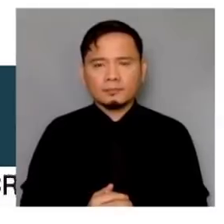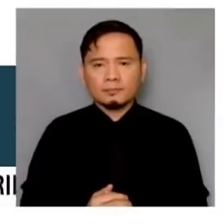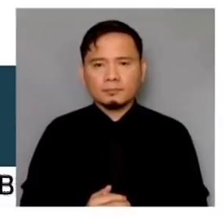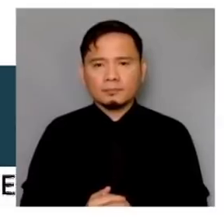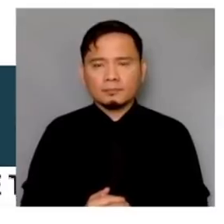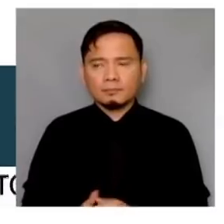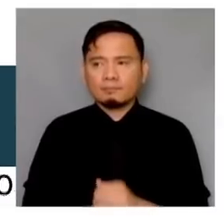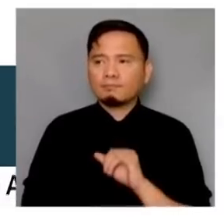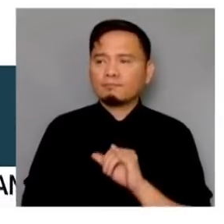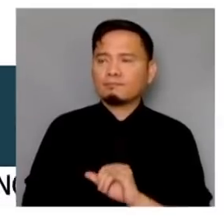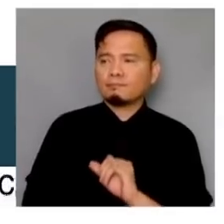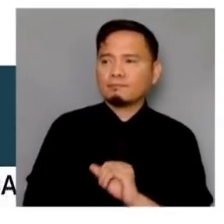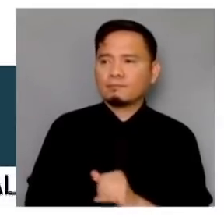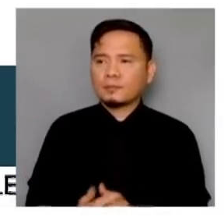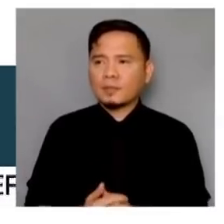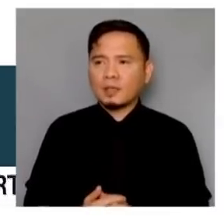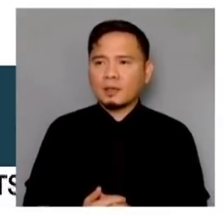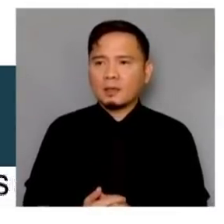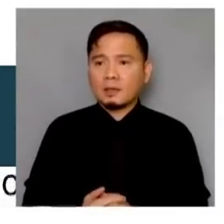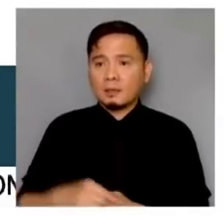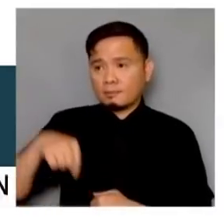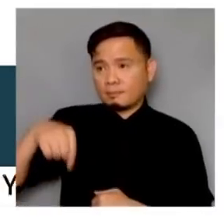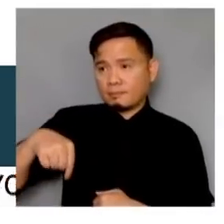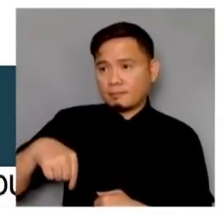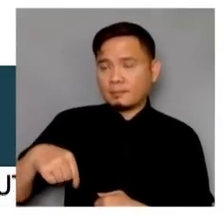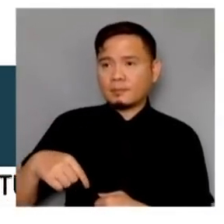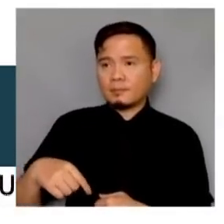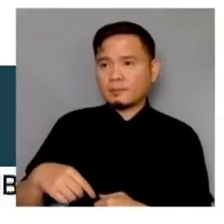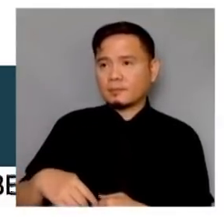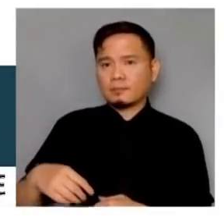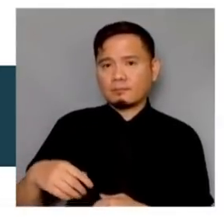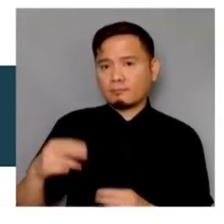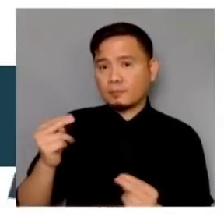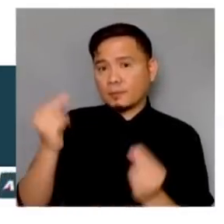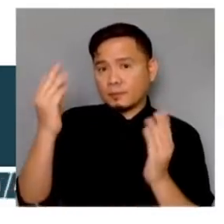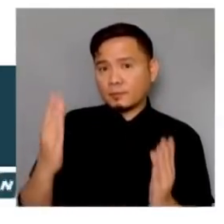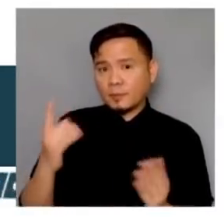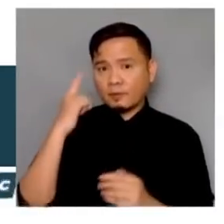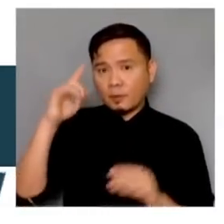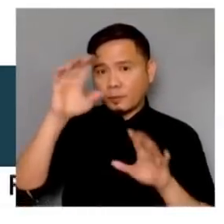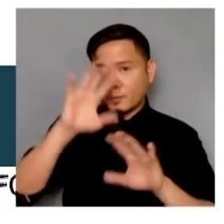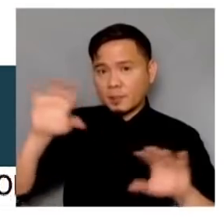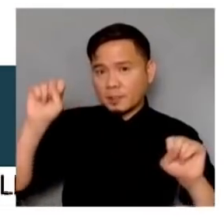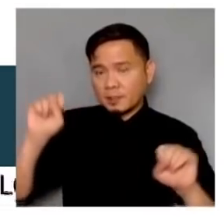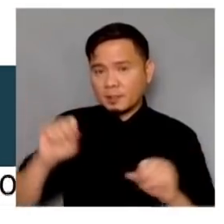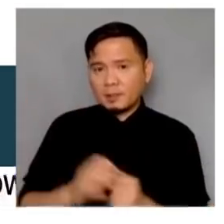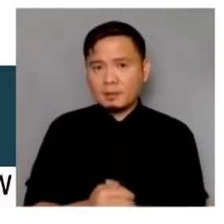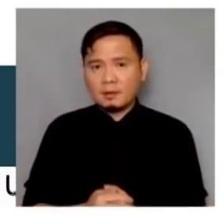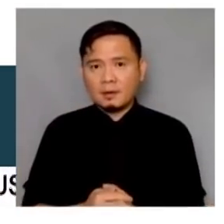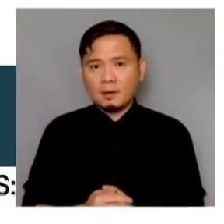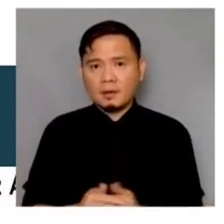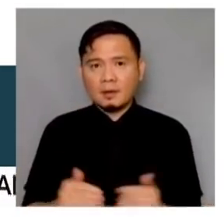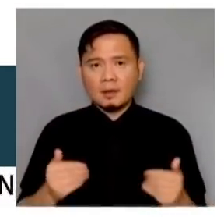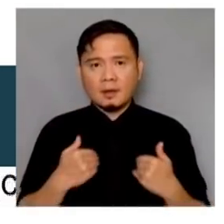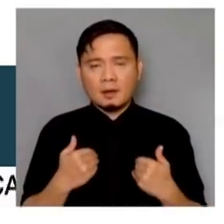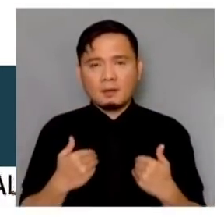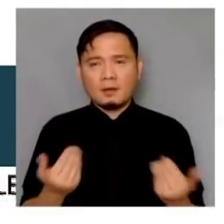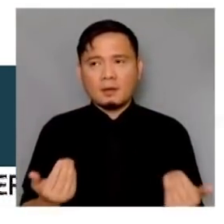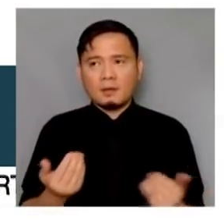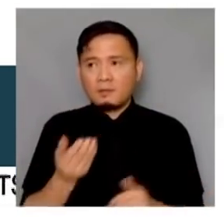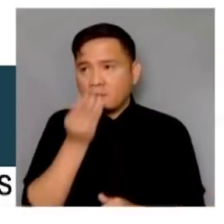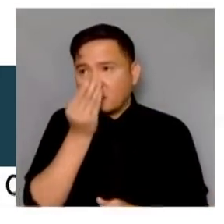Well, of course, since this is a presidential candidate, you have very few people who are